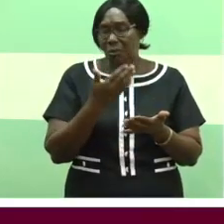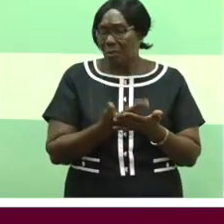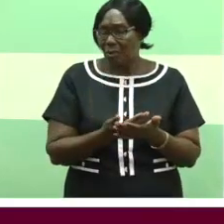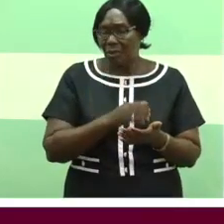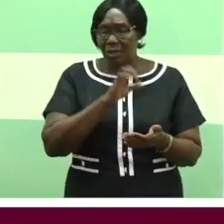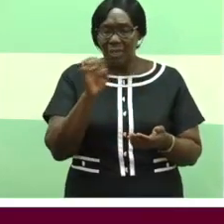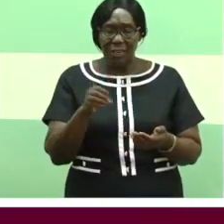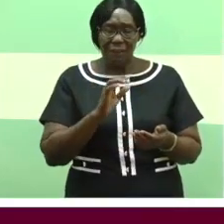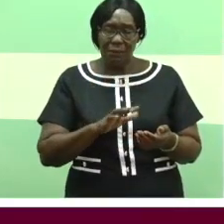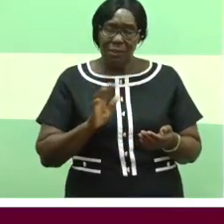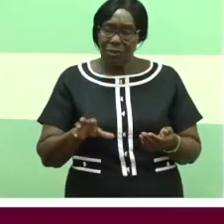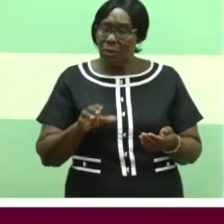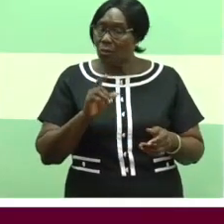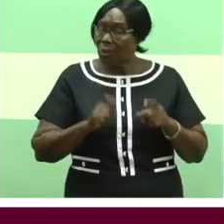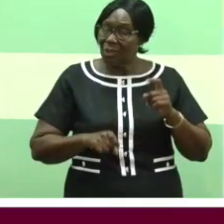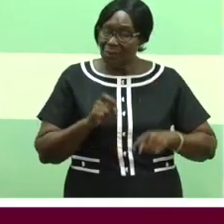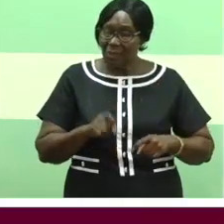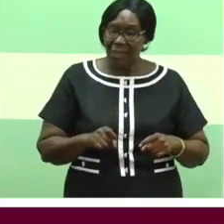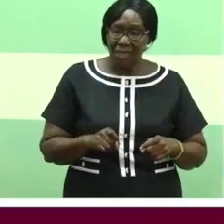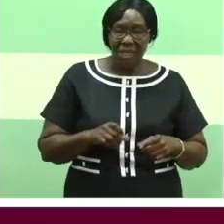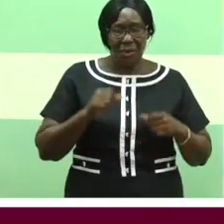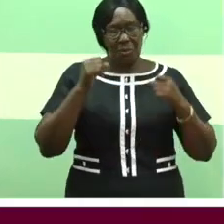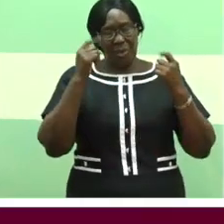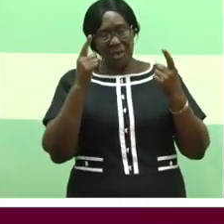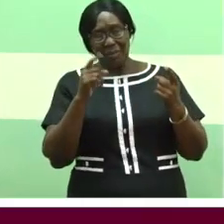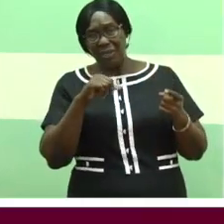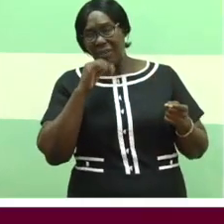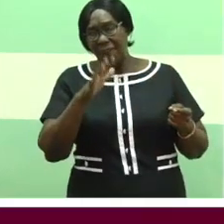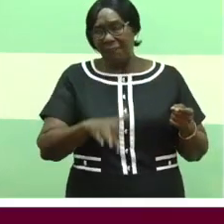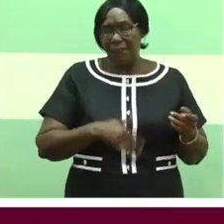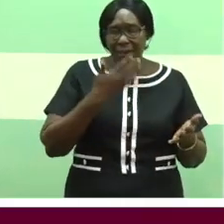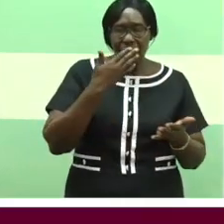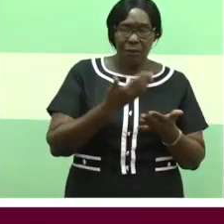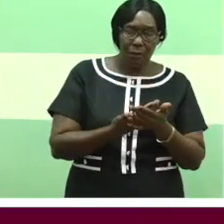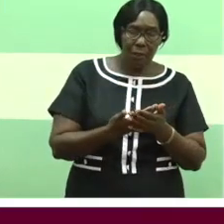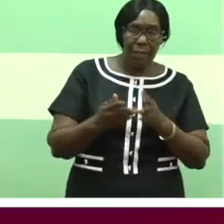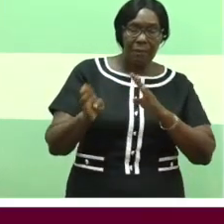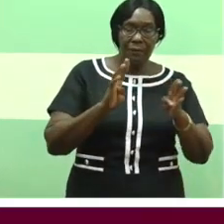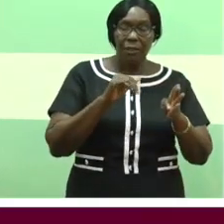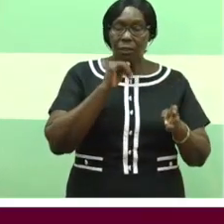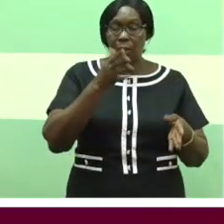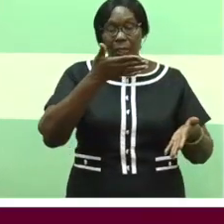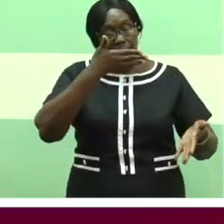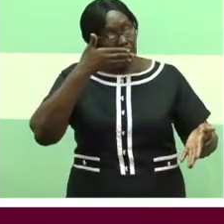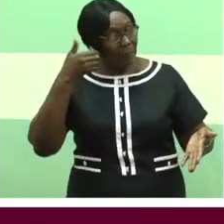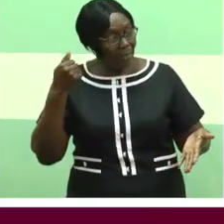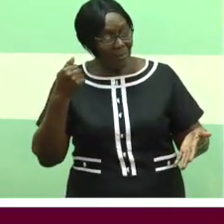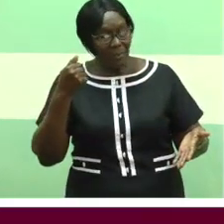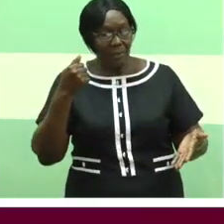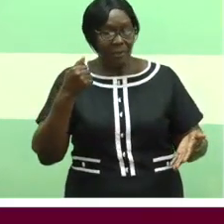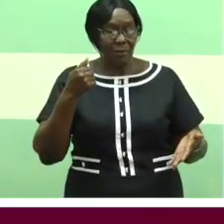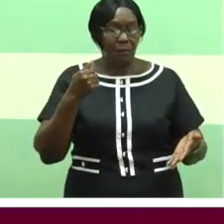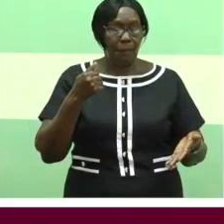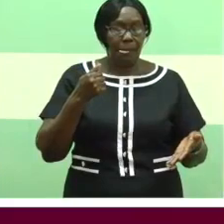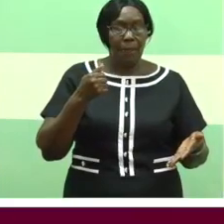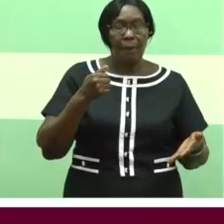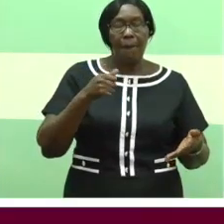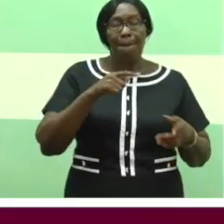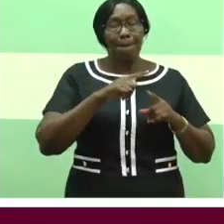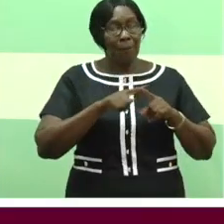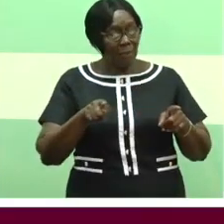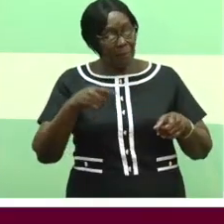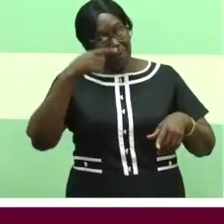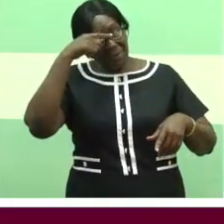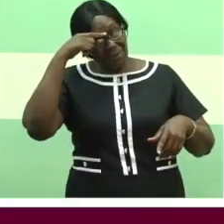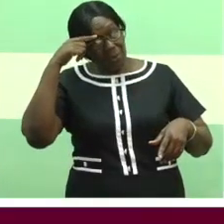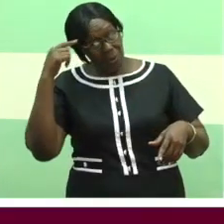sometimes you get up, you are not feeling well, you have a headache, and the behavior is not the best. However, because my schedule tells